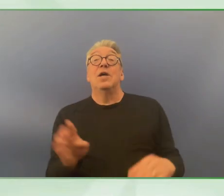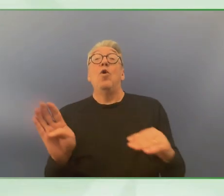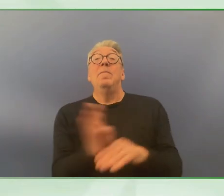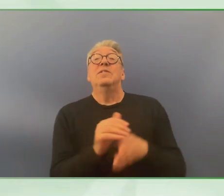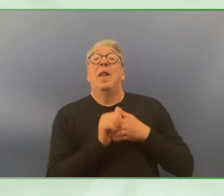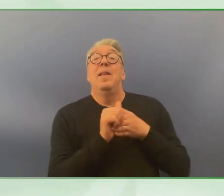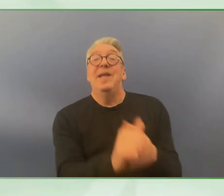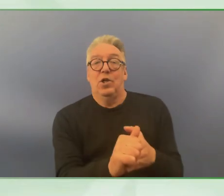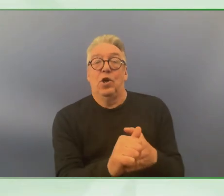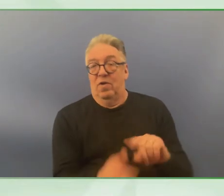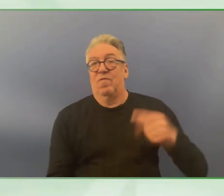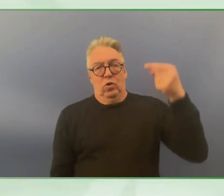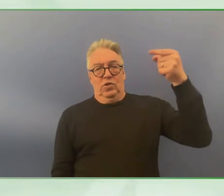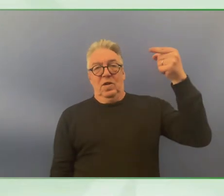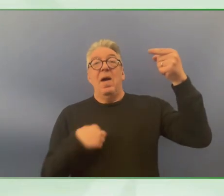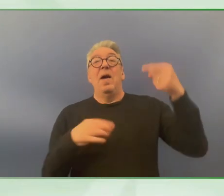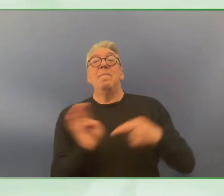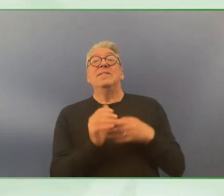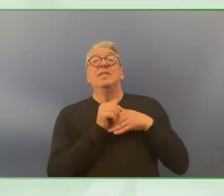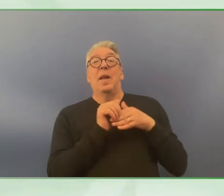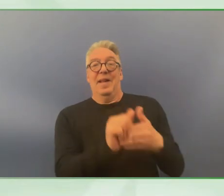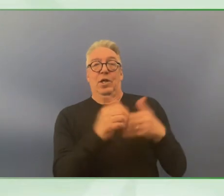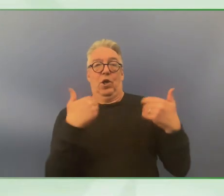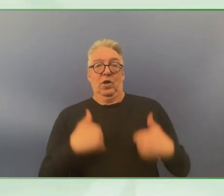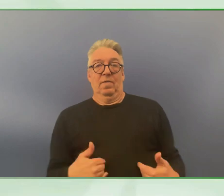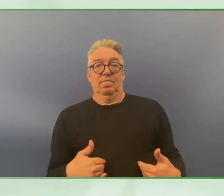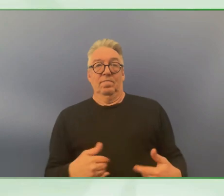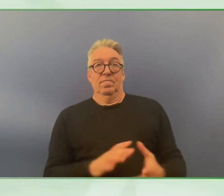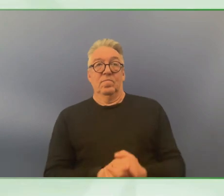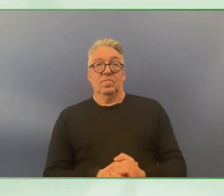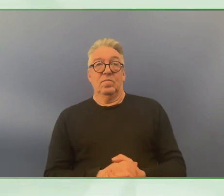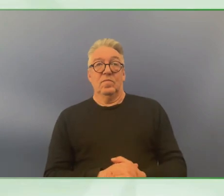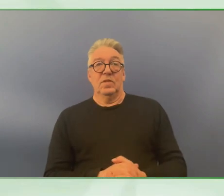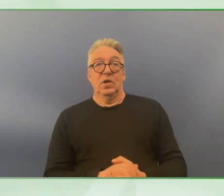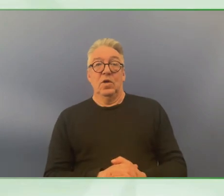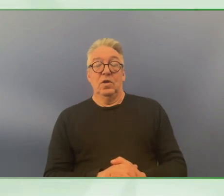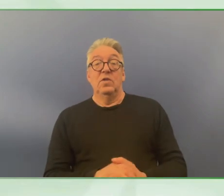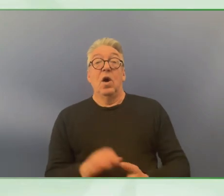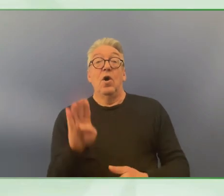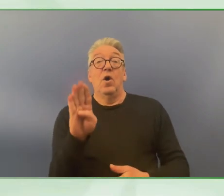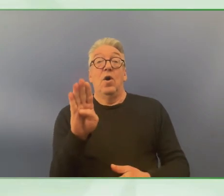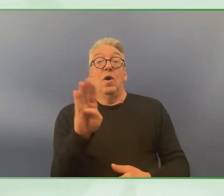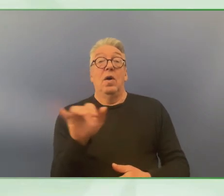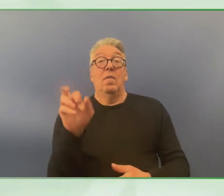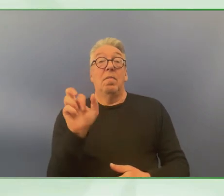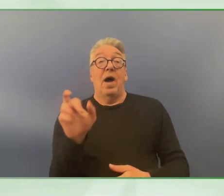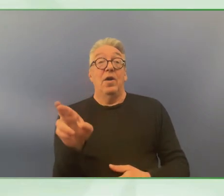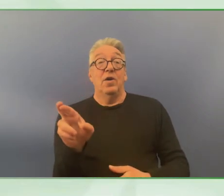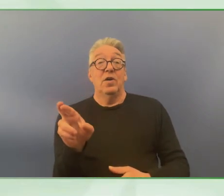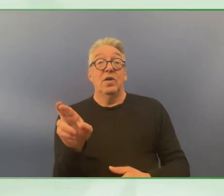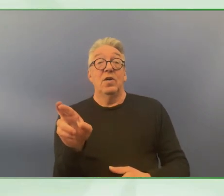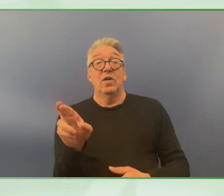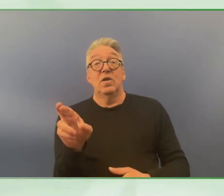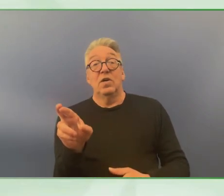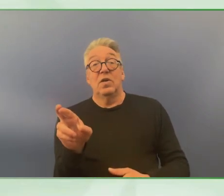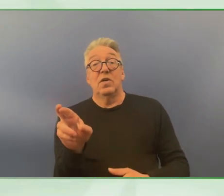and foremost, and that, you know, ultimately Bayer has fulfilled its commitment, you know, to